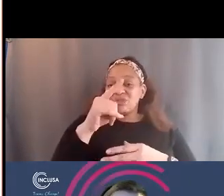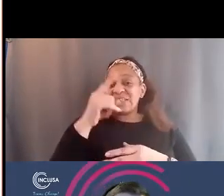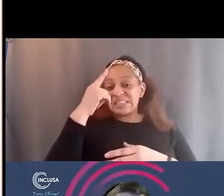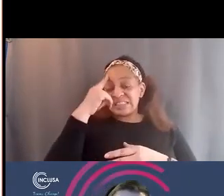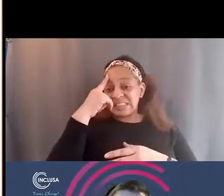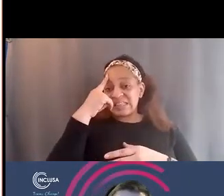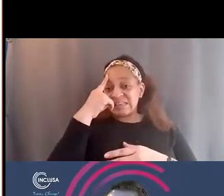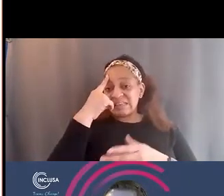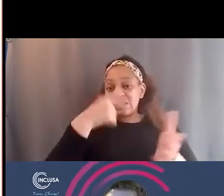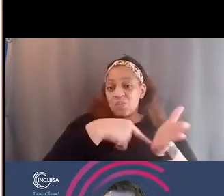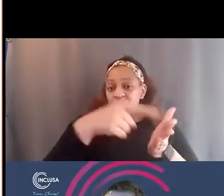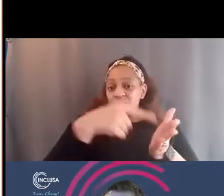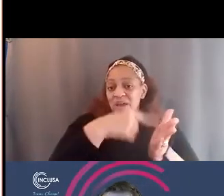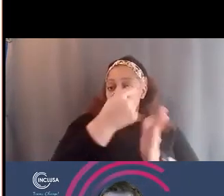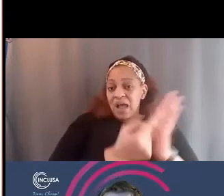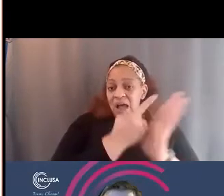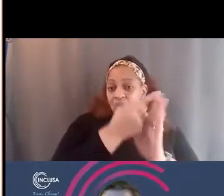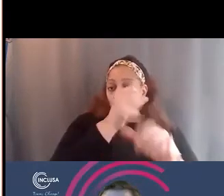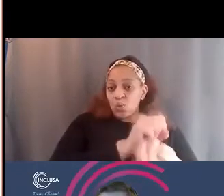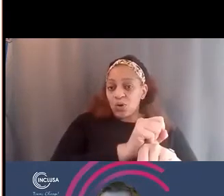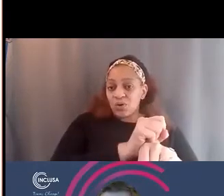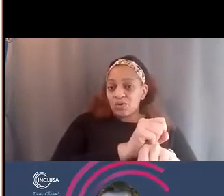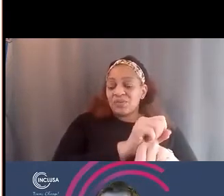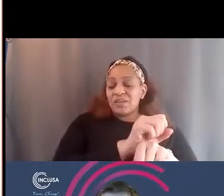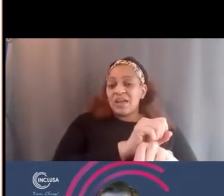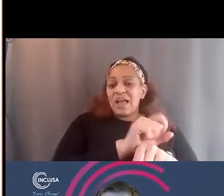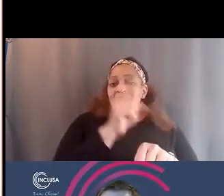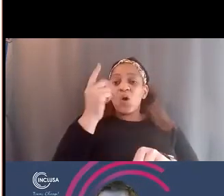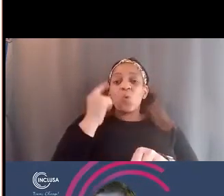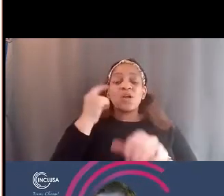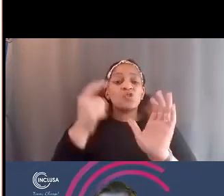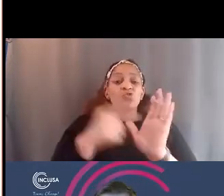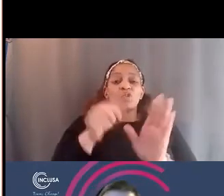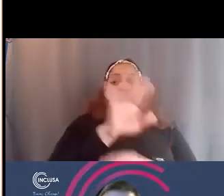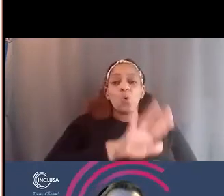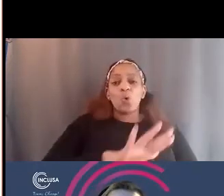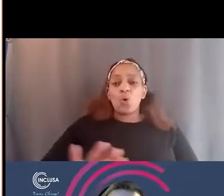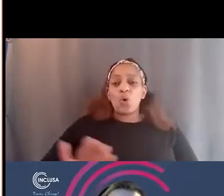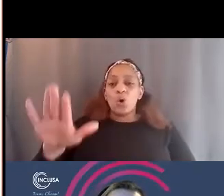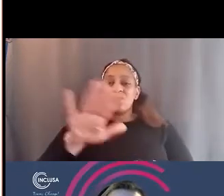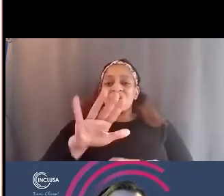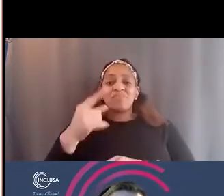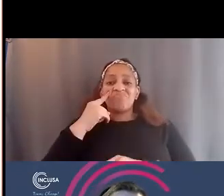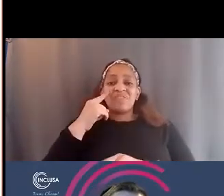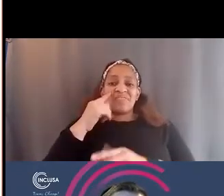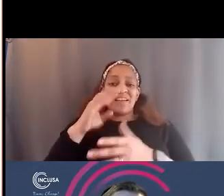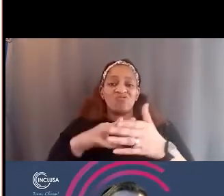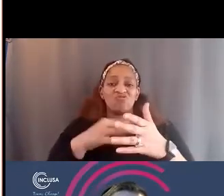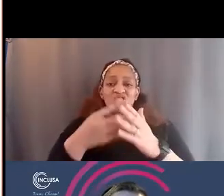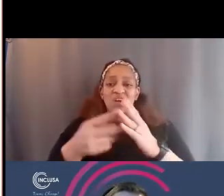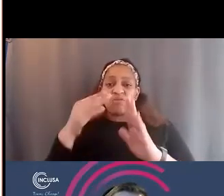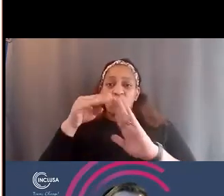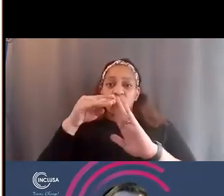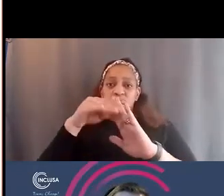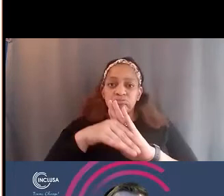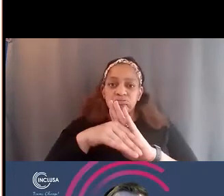and recognizing that cost across the metric kind of goes down. We saw that go